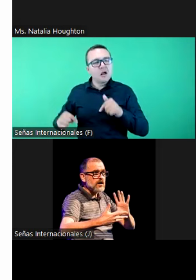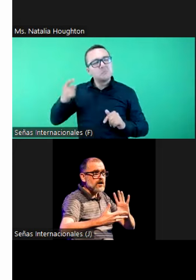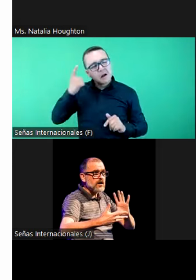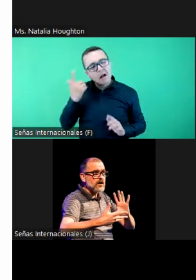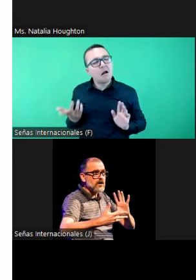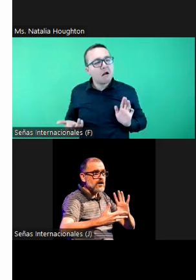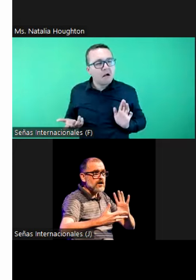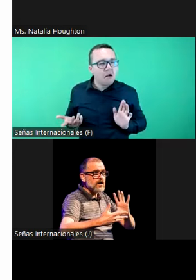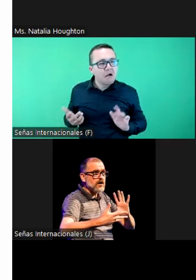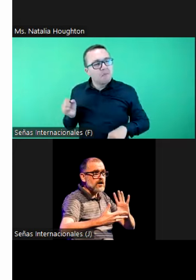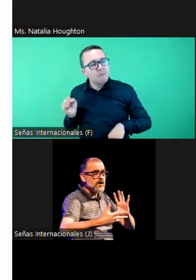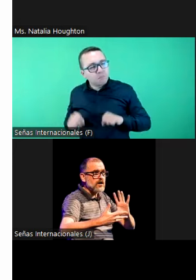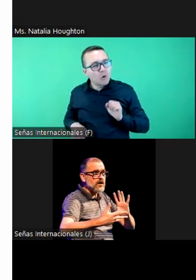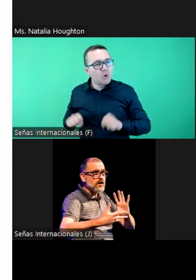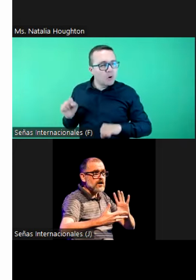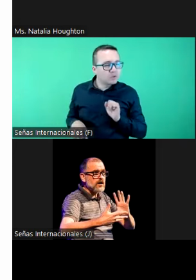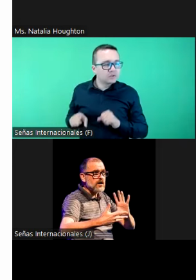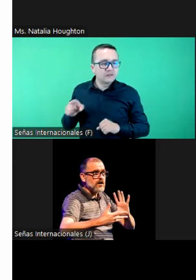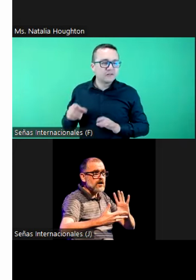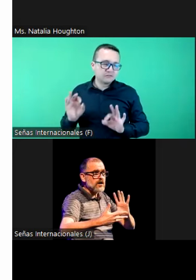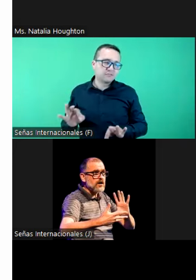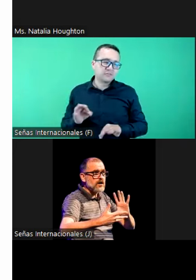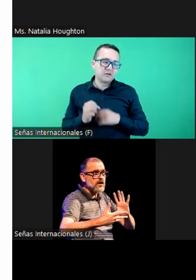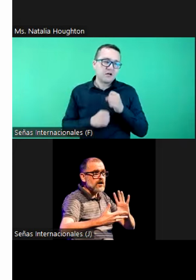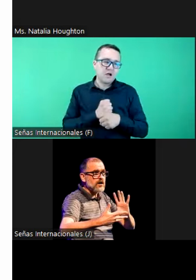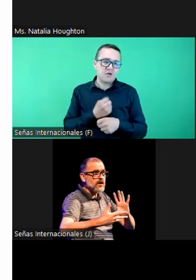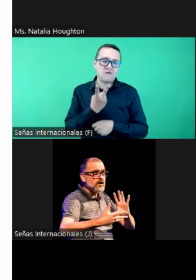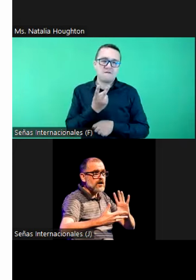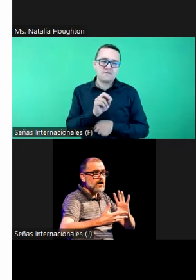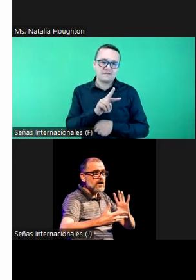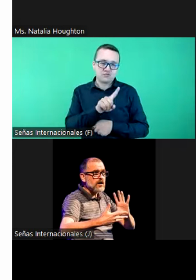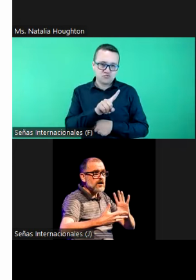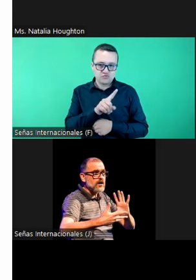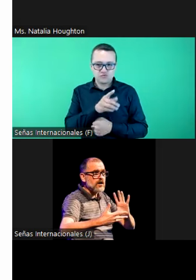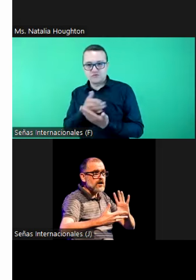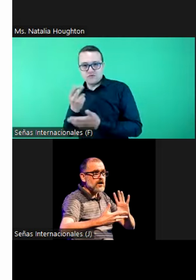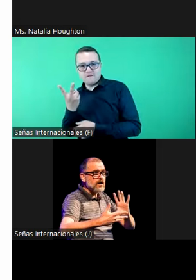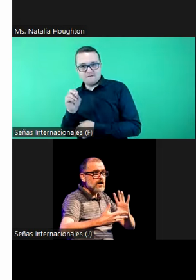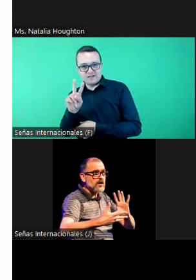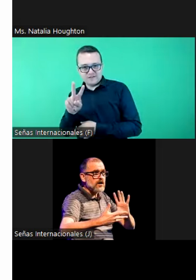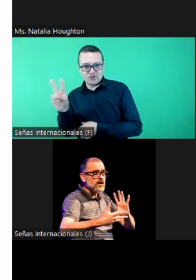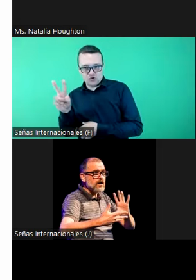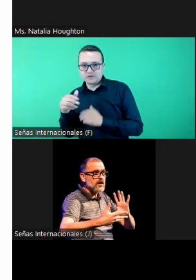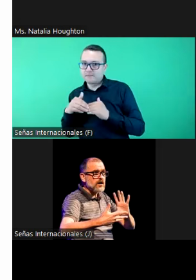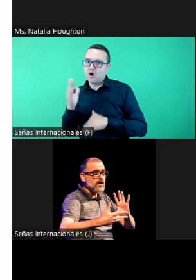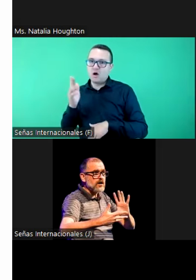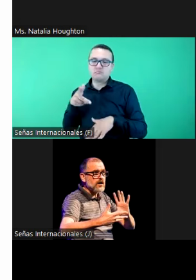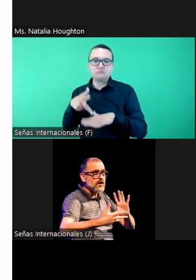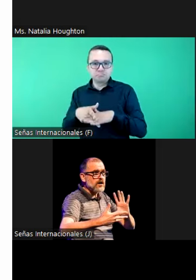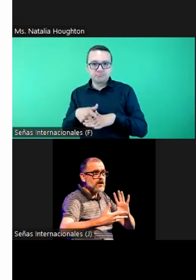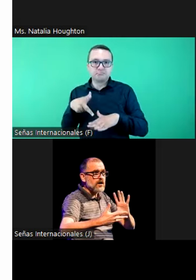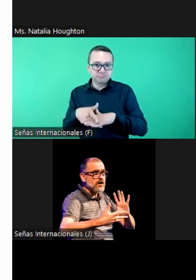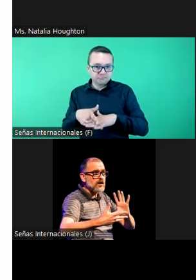expected behavior with the first period in 2021 and